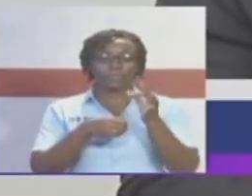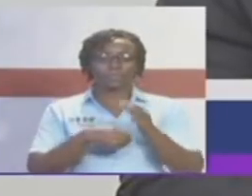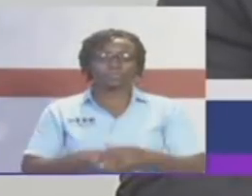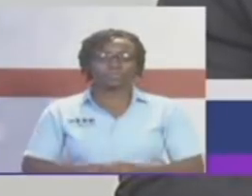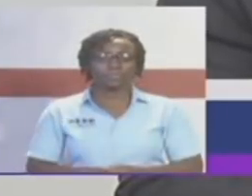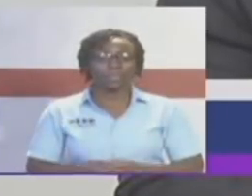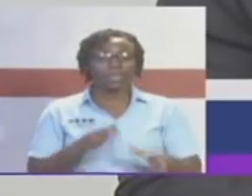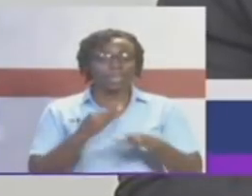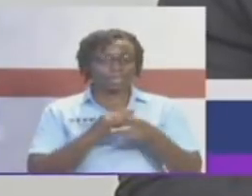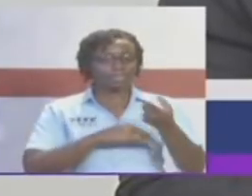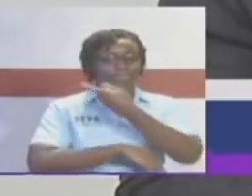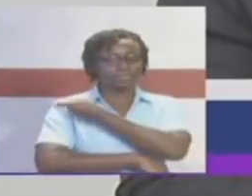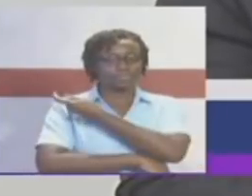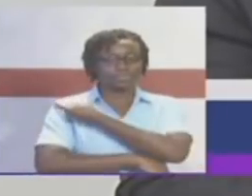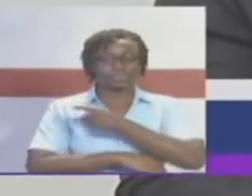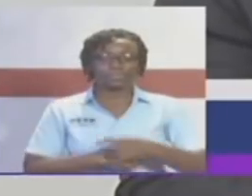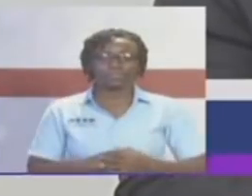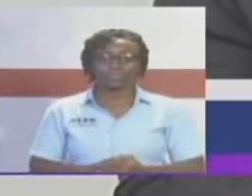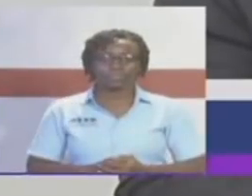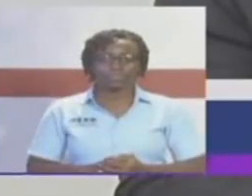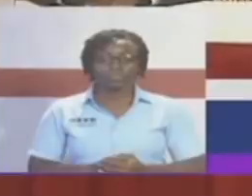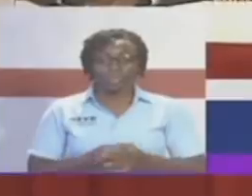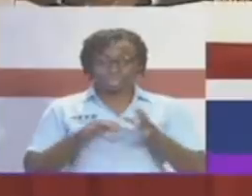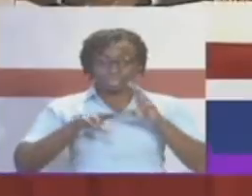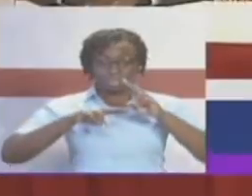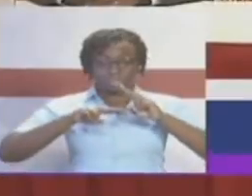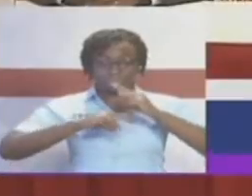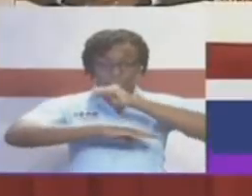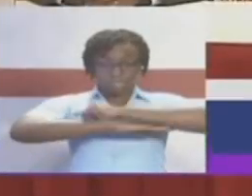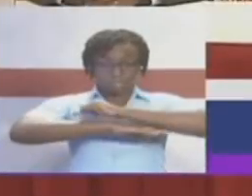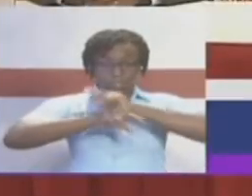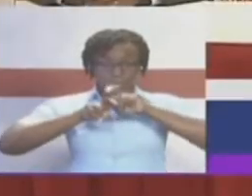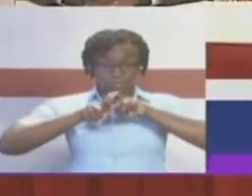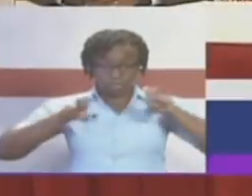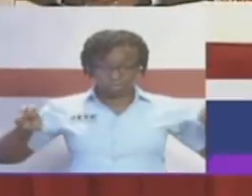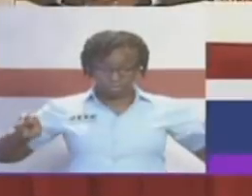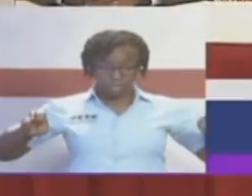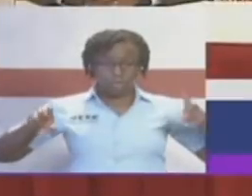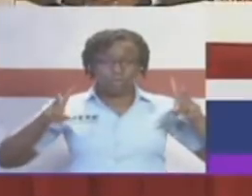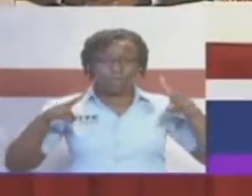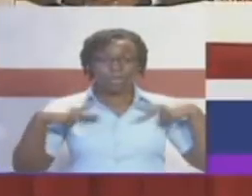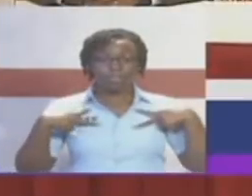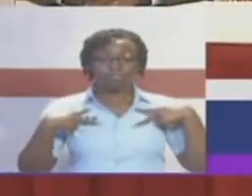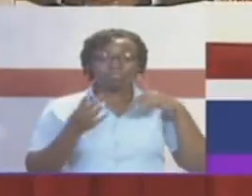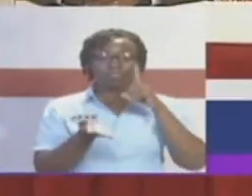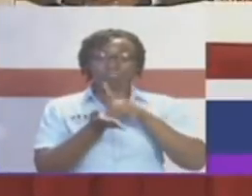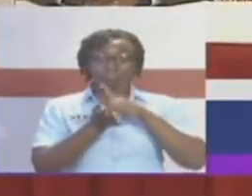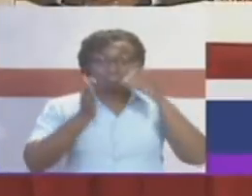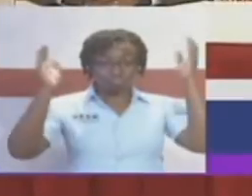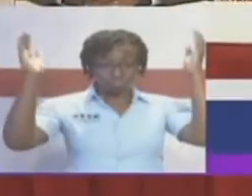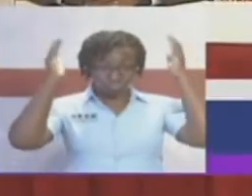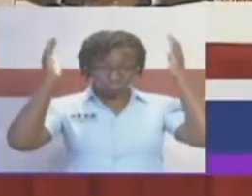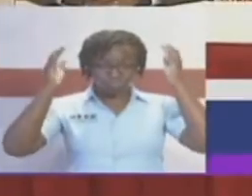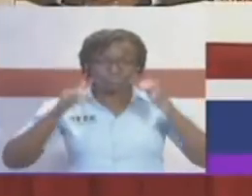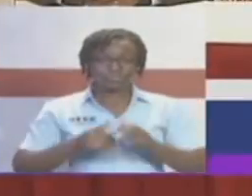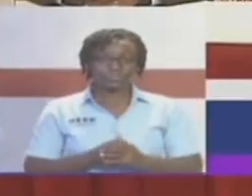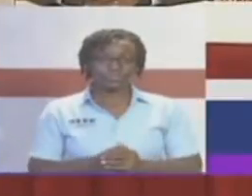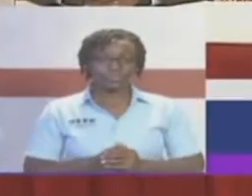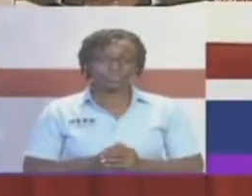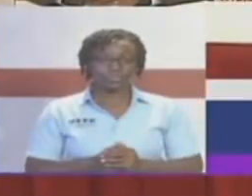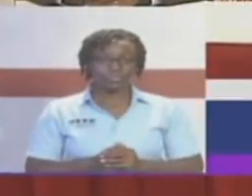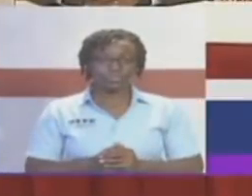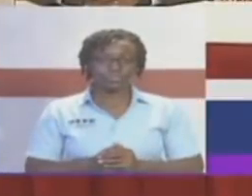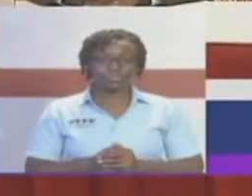and vaccinations. Our panelists today are Dr. Avery Hines, Technical Director, Epidemiology Division, Ministry of